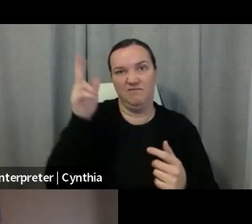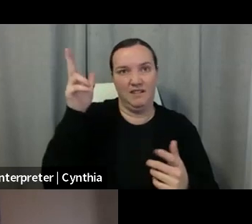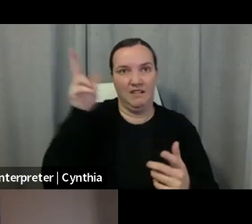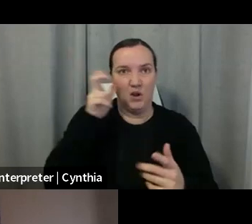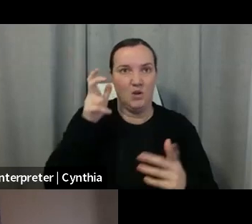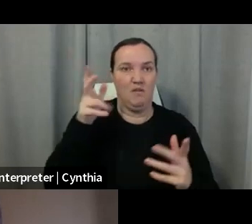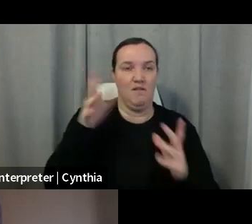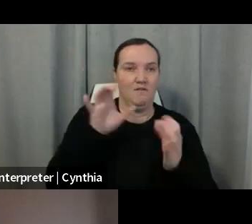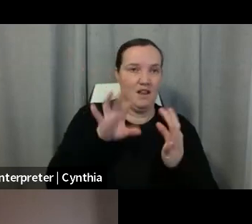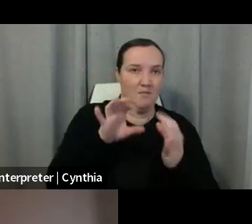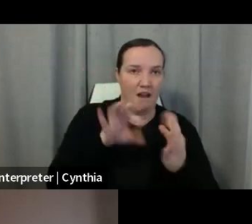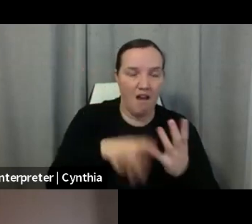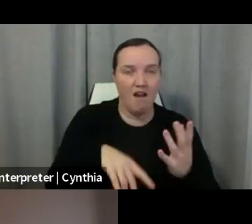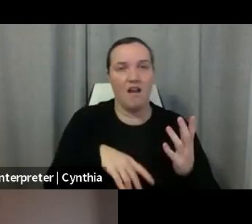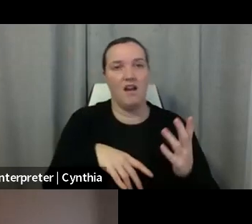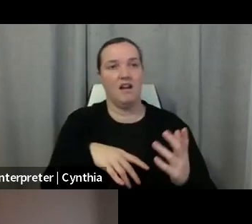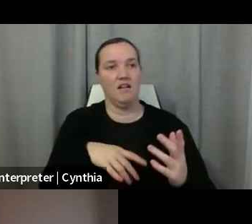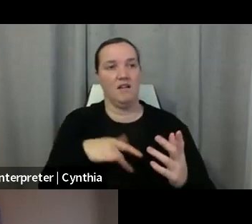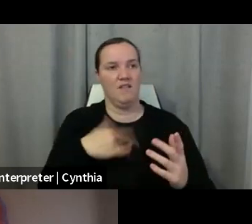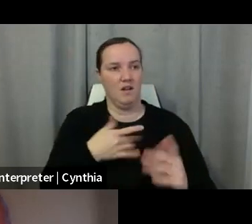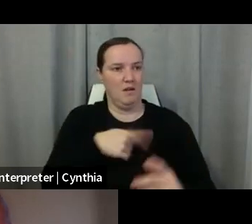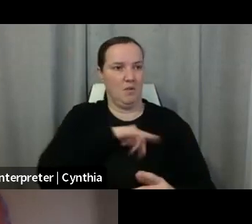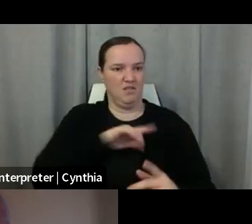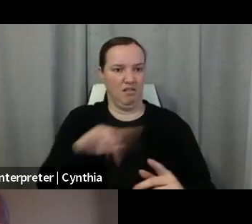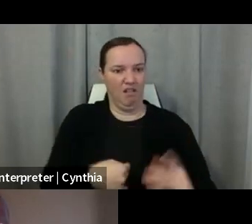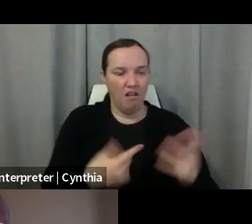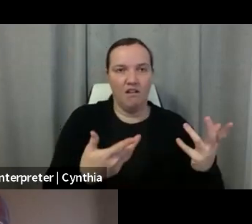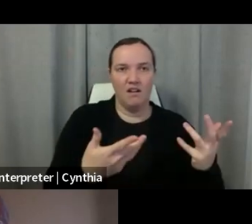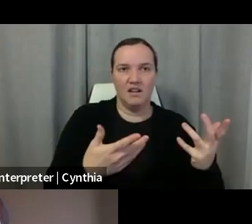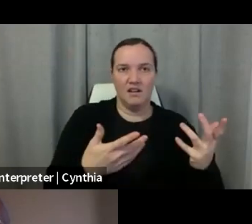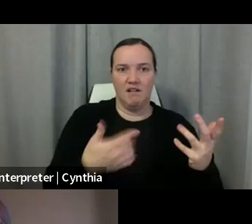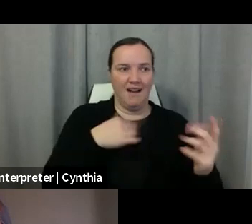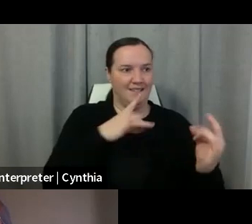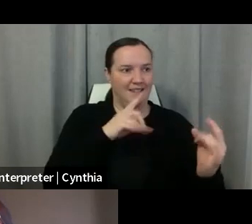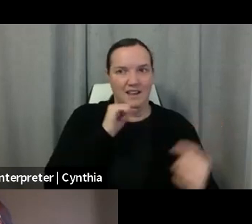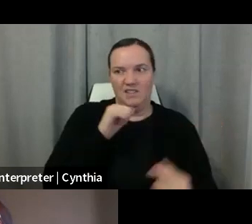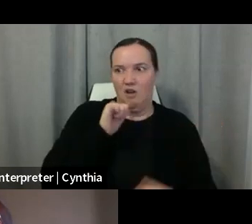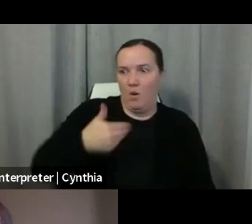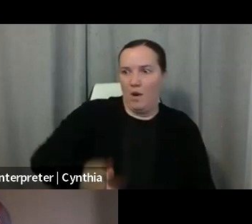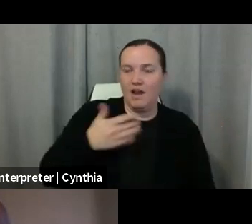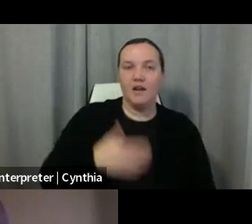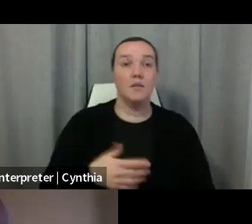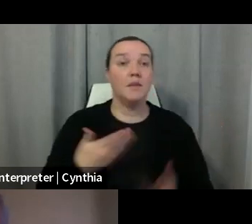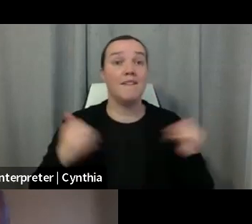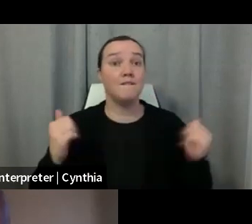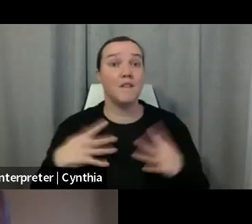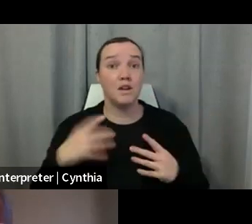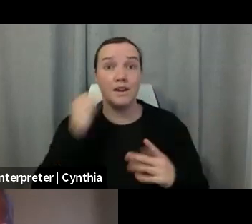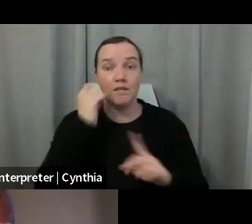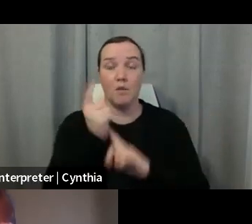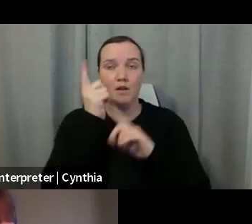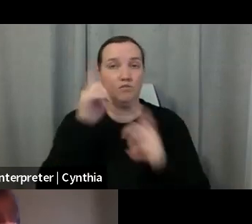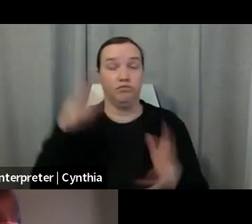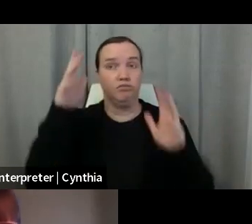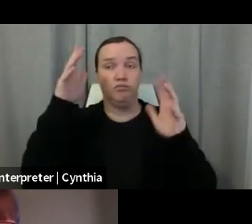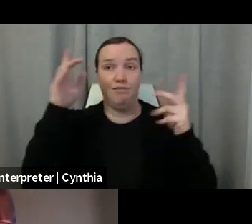It's very personalized as opposed to what I said or did, not who I am. A fear in the room. It happens in the heat of the moment, so there's not